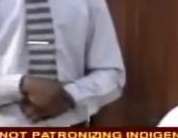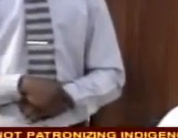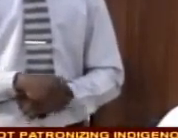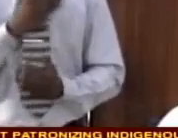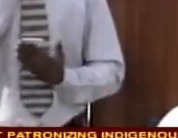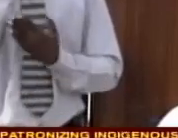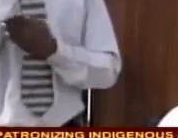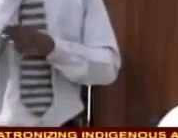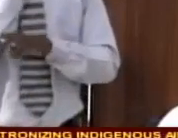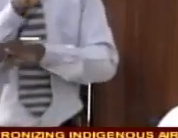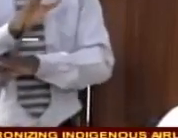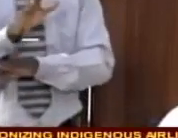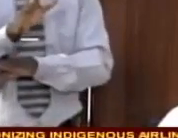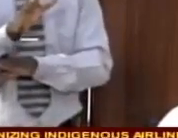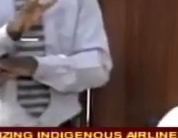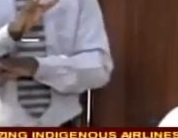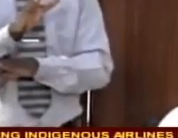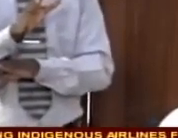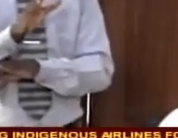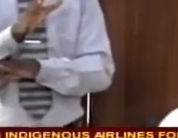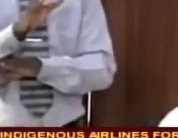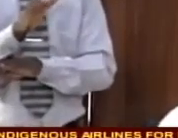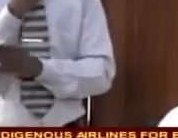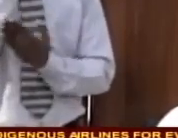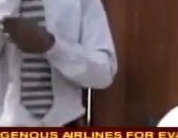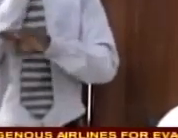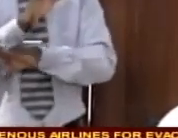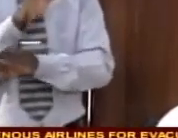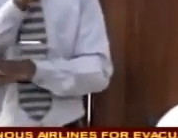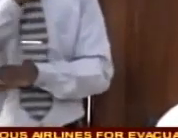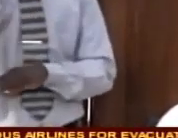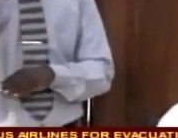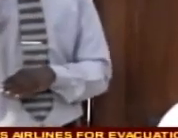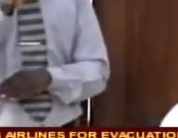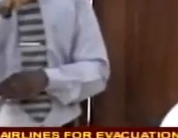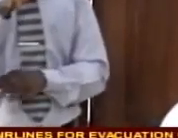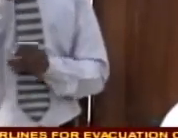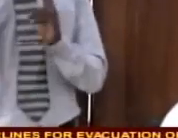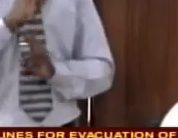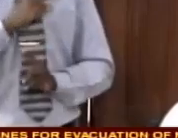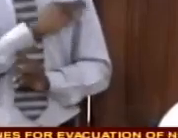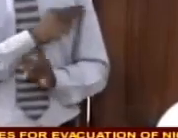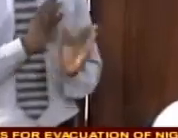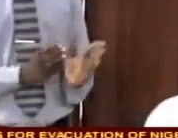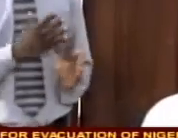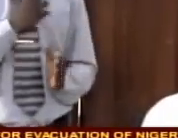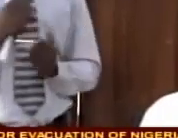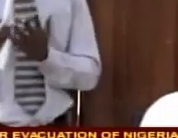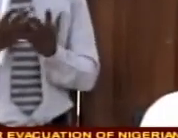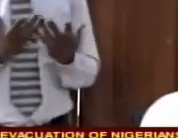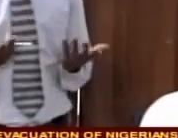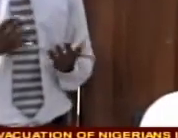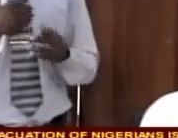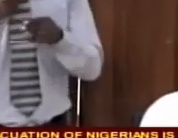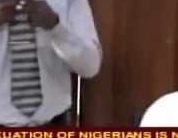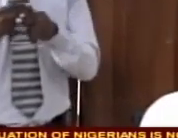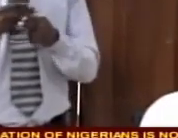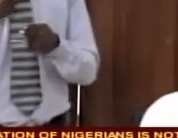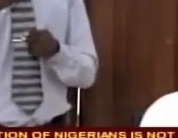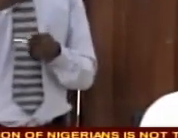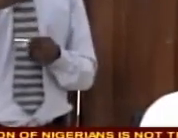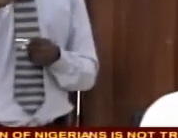Good evening. Good evening, the SGF, honorable ministers and my colleagues. My name is